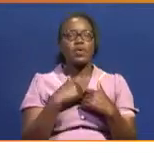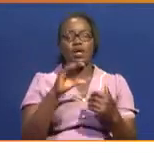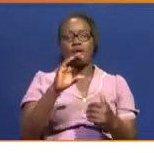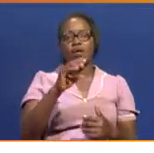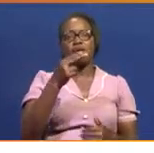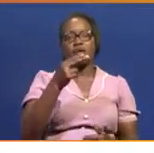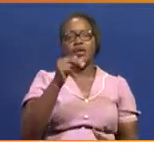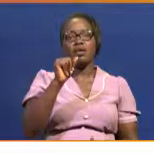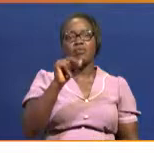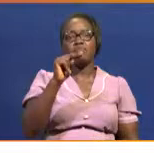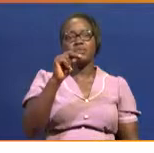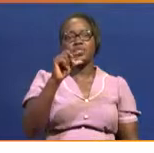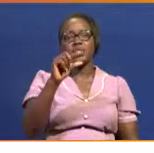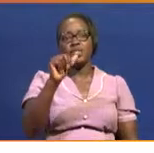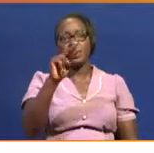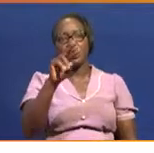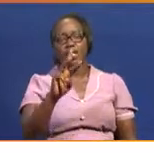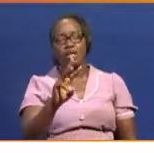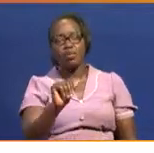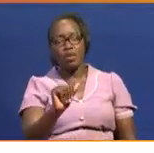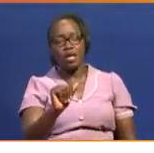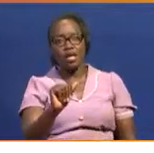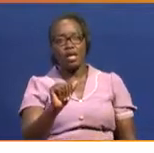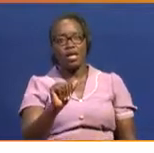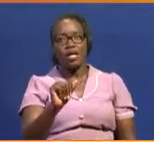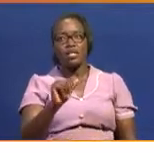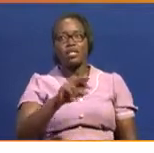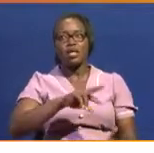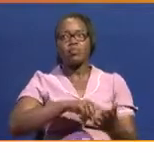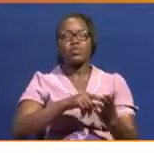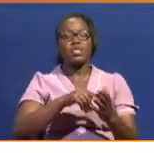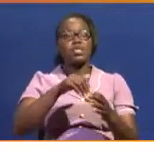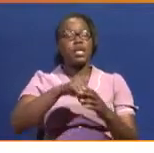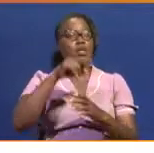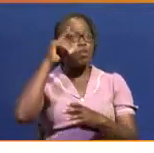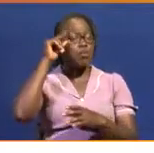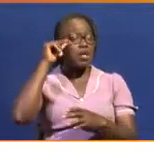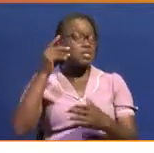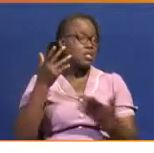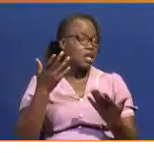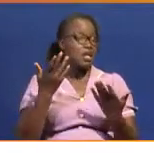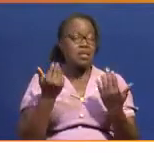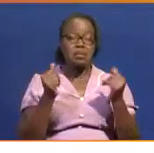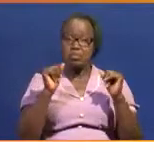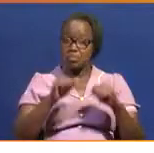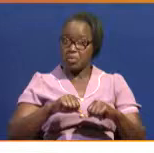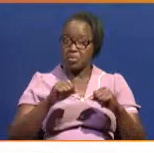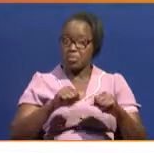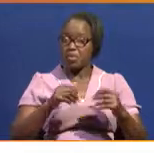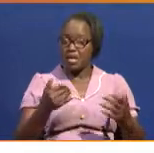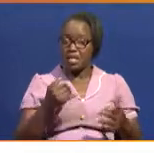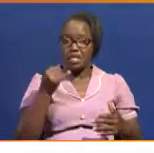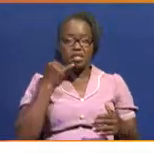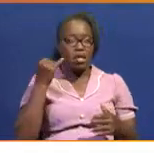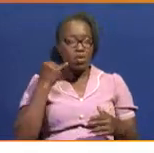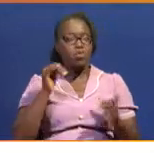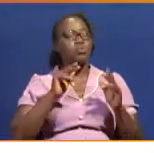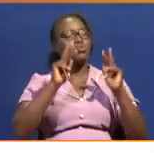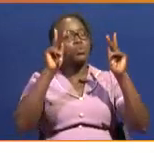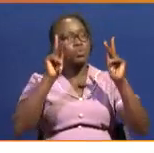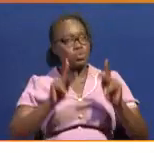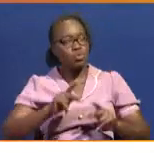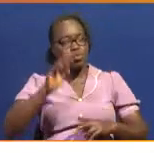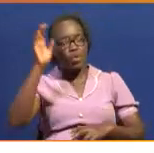team, we know they're product of a project that was in Mombasa. Could we see others happening? There's Nakuru, there's Kisumu, there's